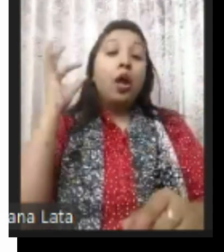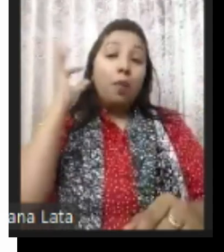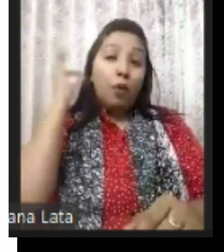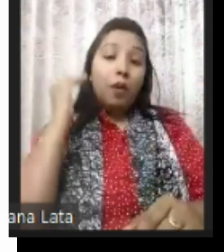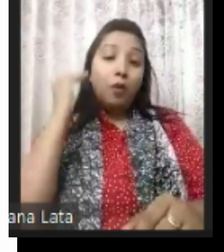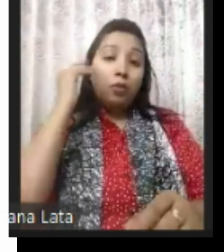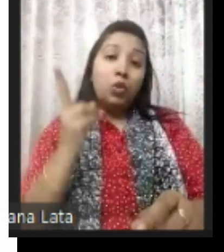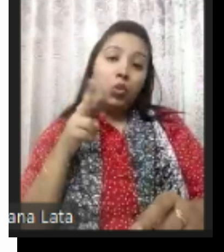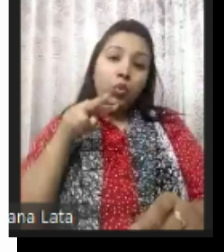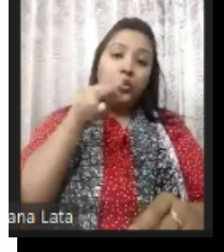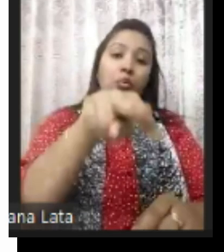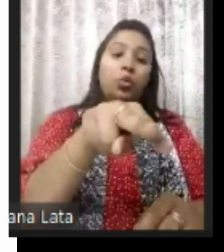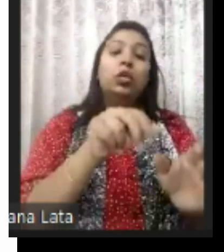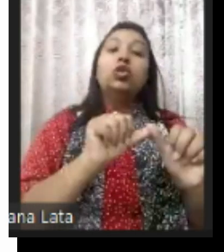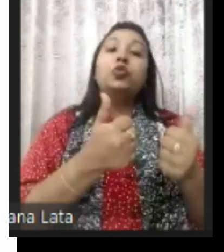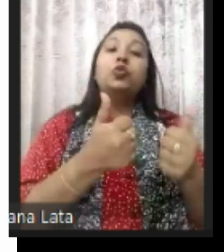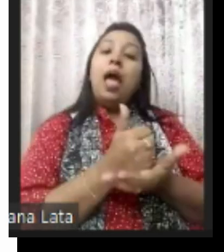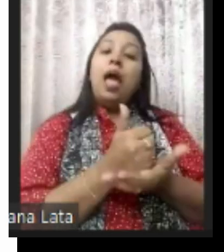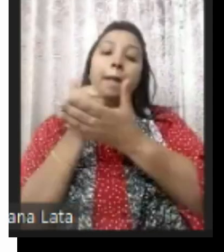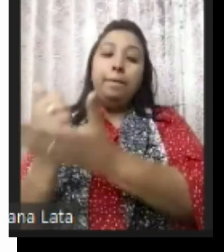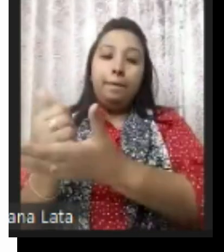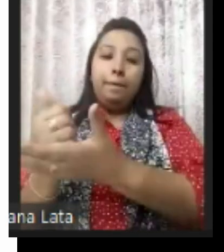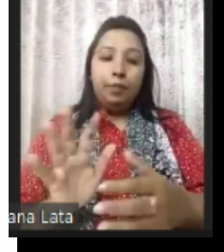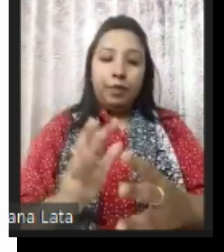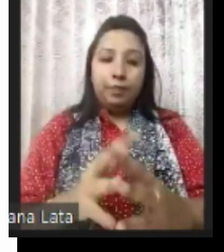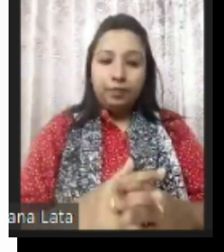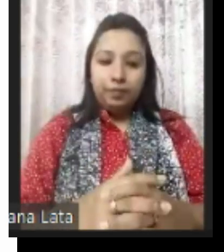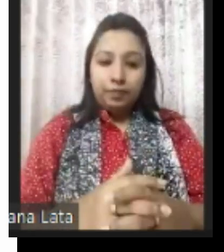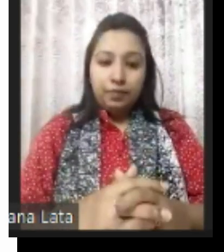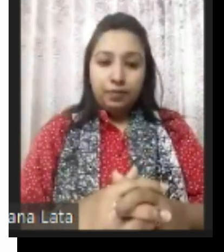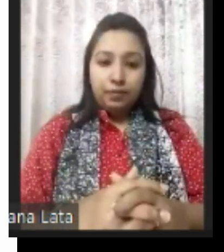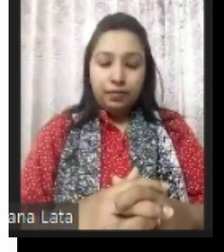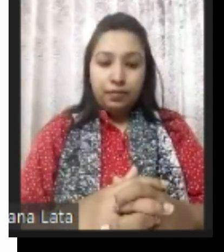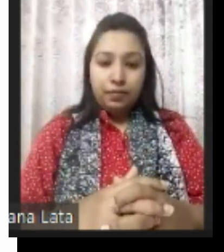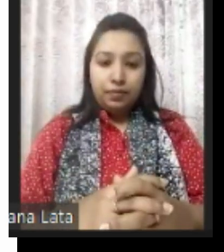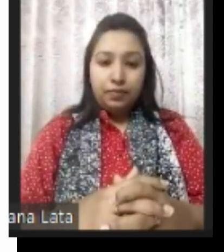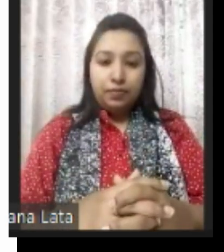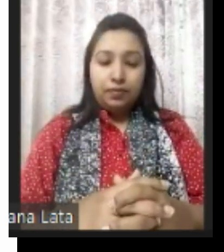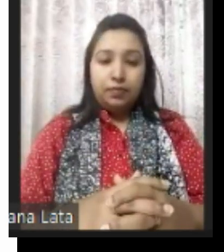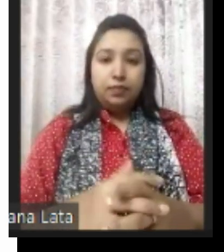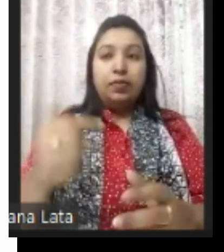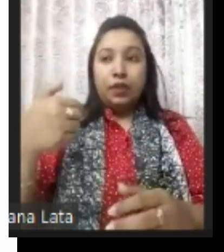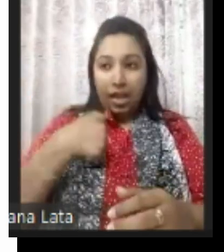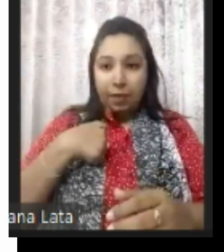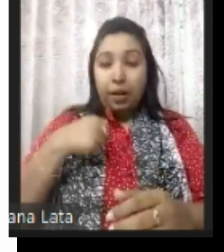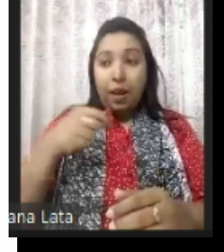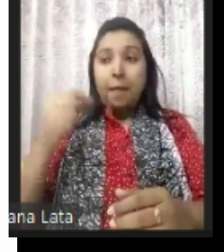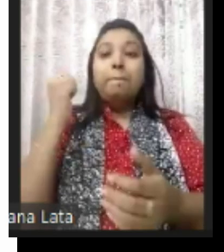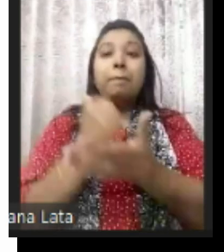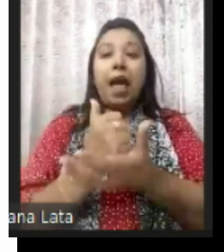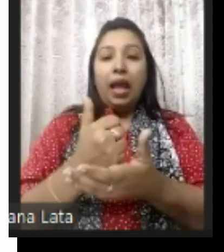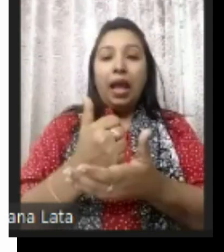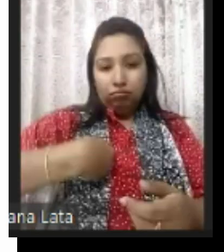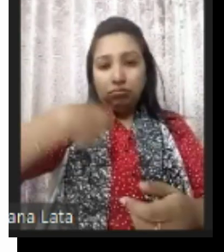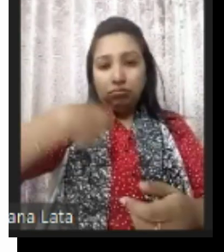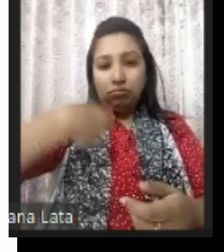And again, people with disabilities are engaged here, and they are just working with us as an expert. And we are working with the bank for making their